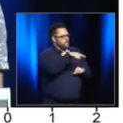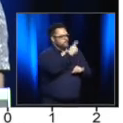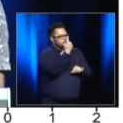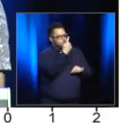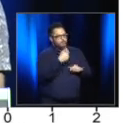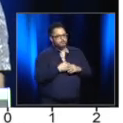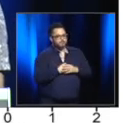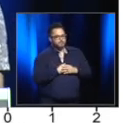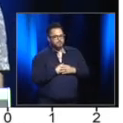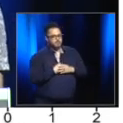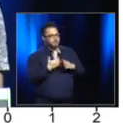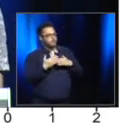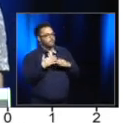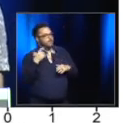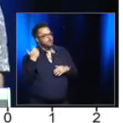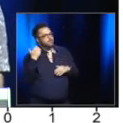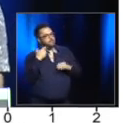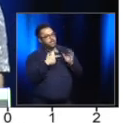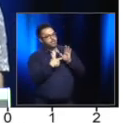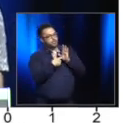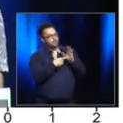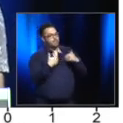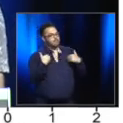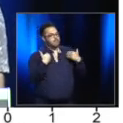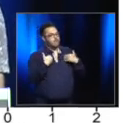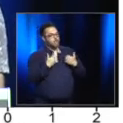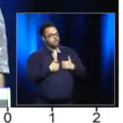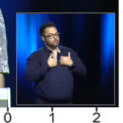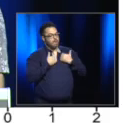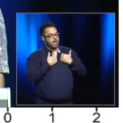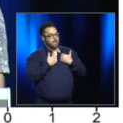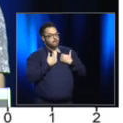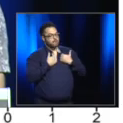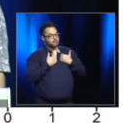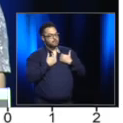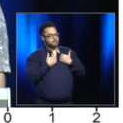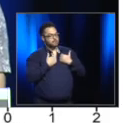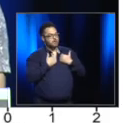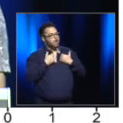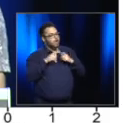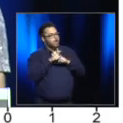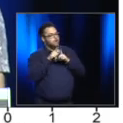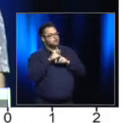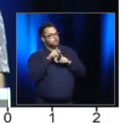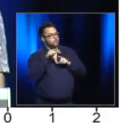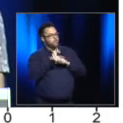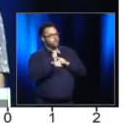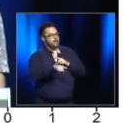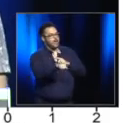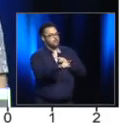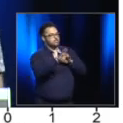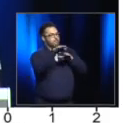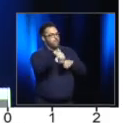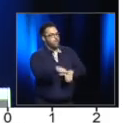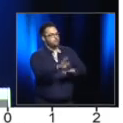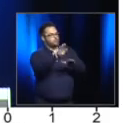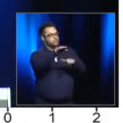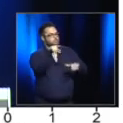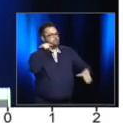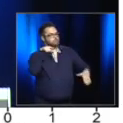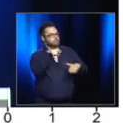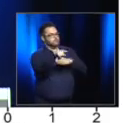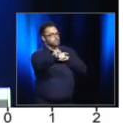She was able to demonstrate that the juvenile survival is also linked to ocean conditions. So what's happening out in the ocean is being